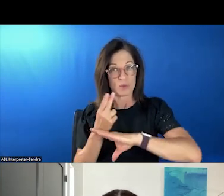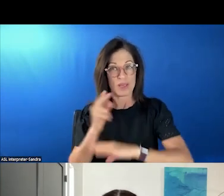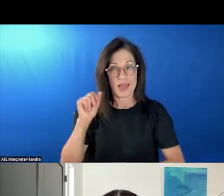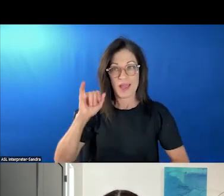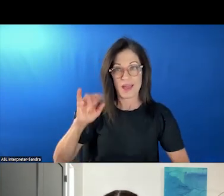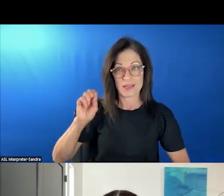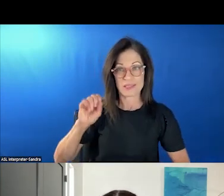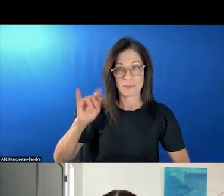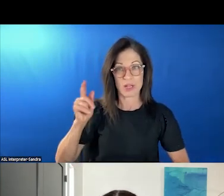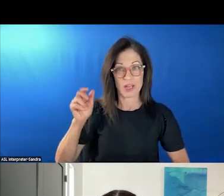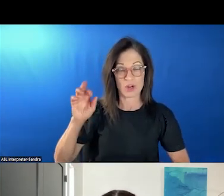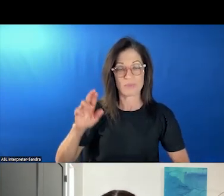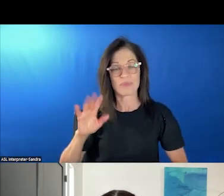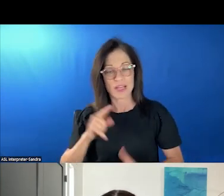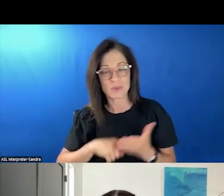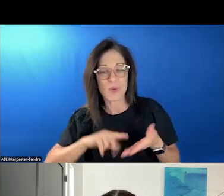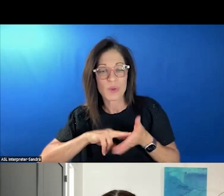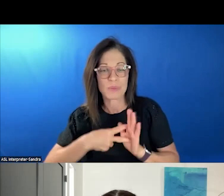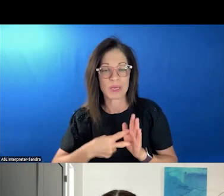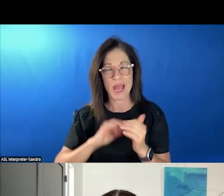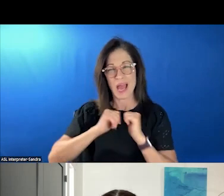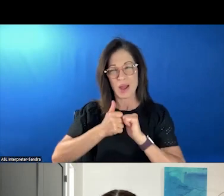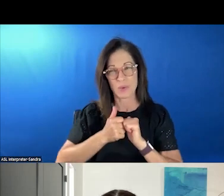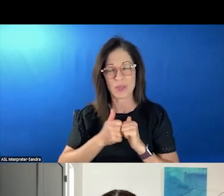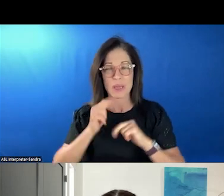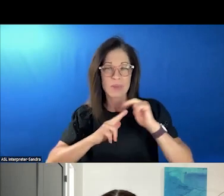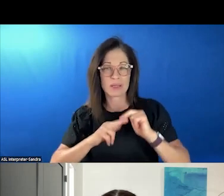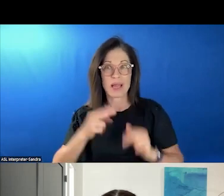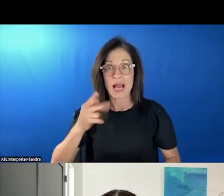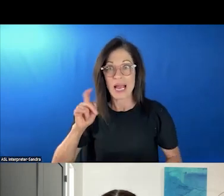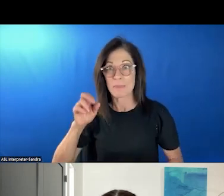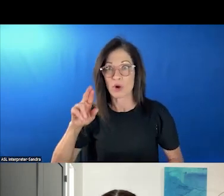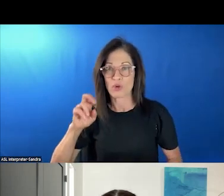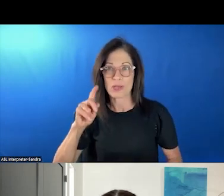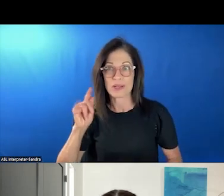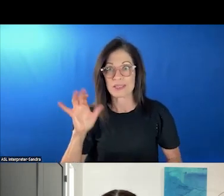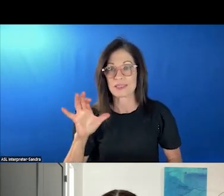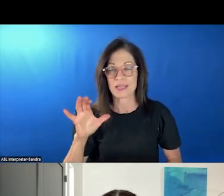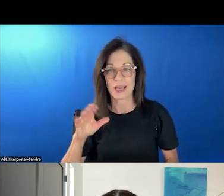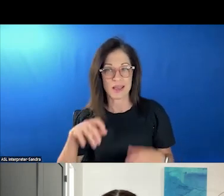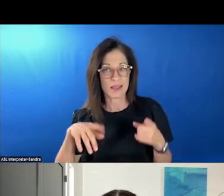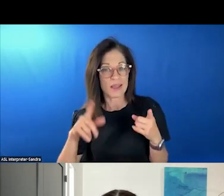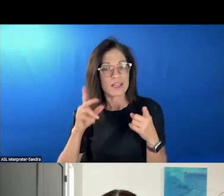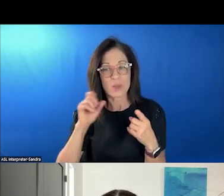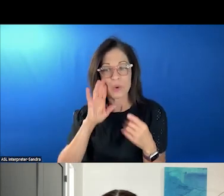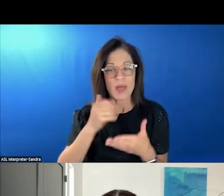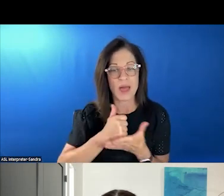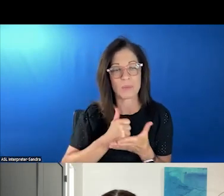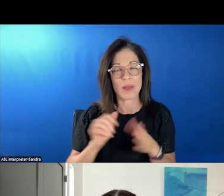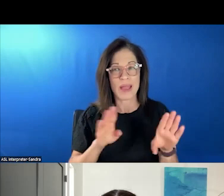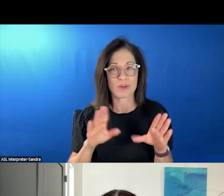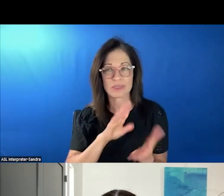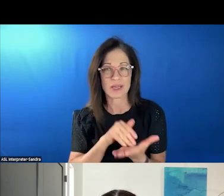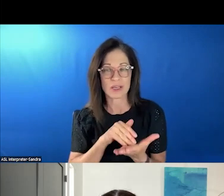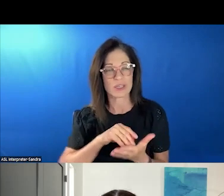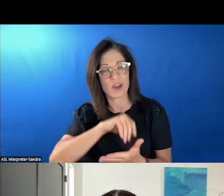this. We've really been focused on how do we build hyper-realistic simulations for crisis lines, behavioral health centers, and others to support